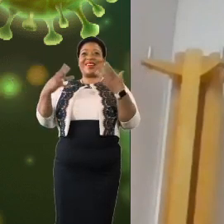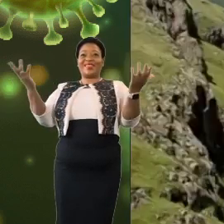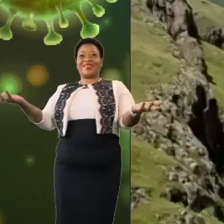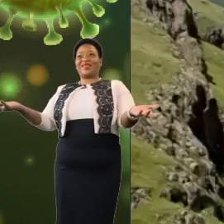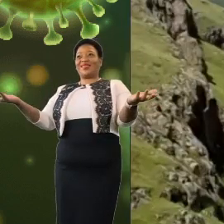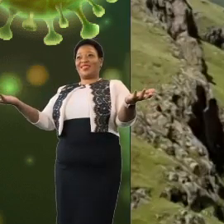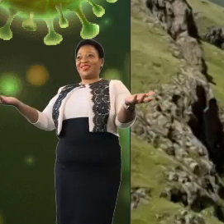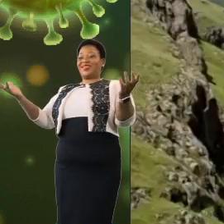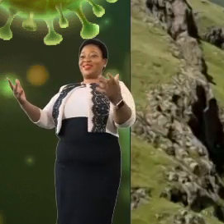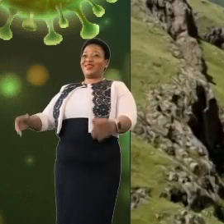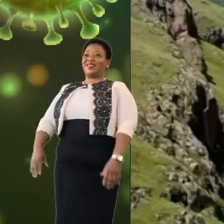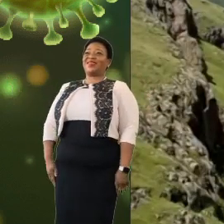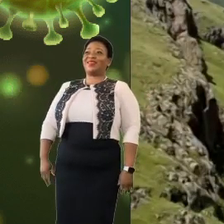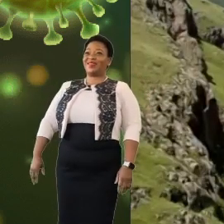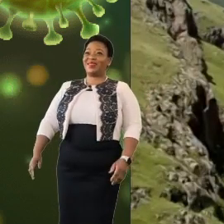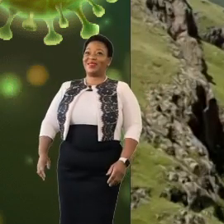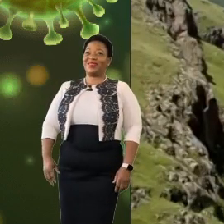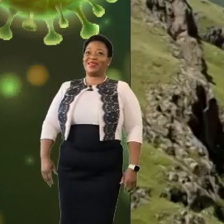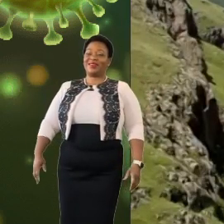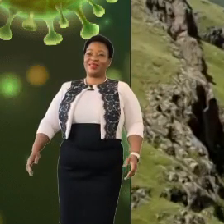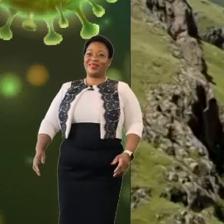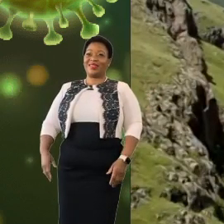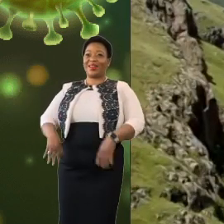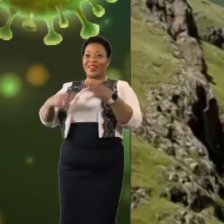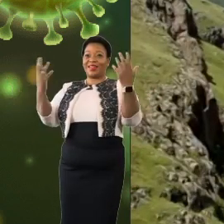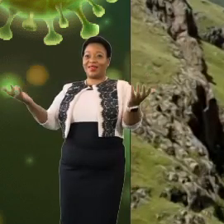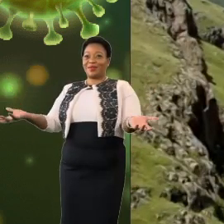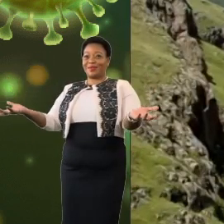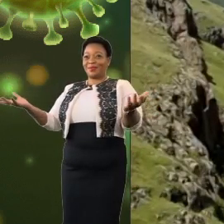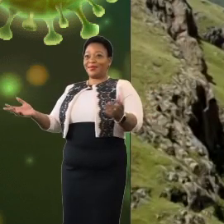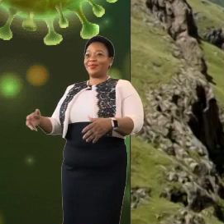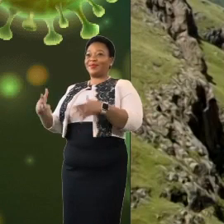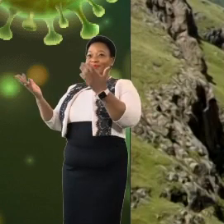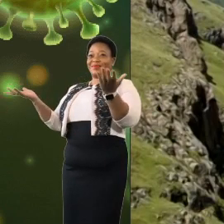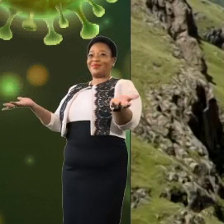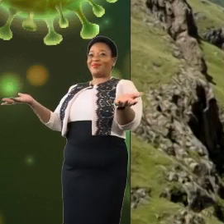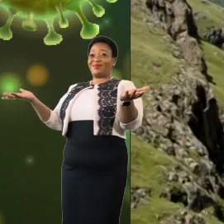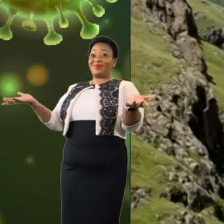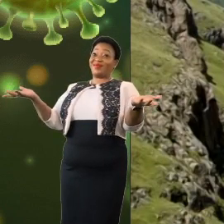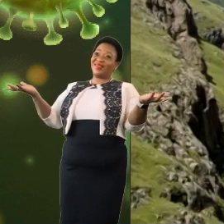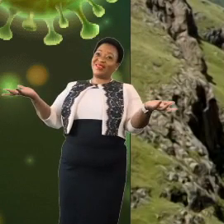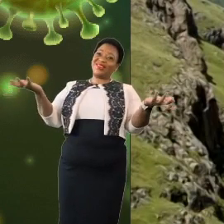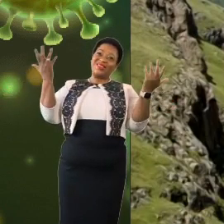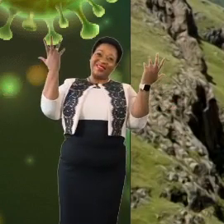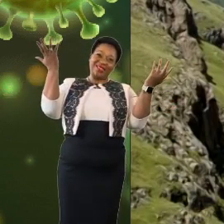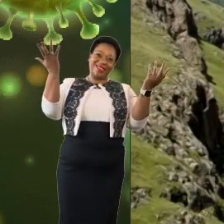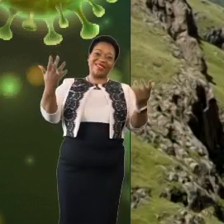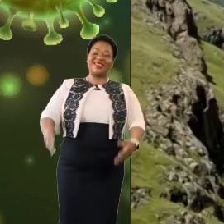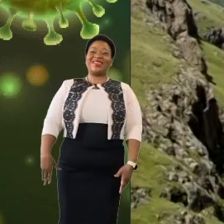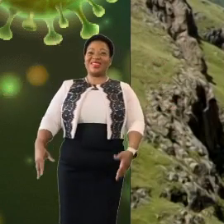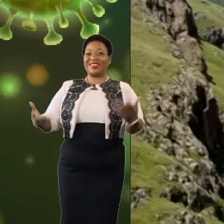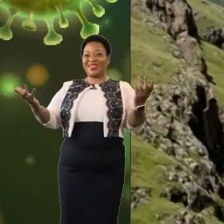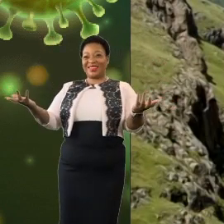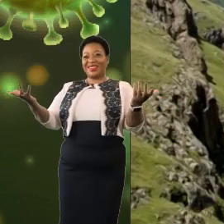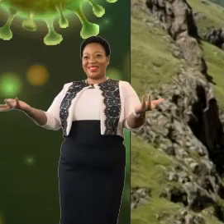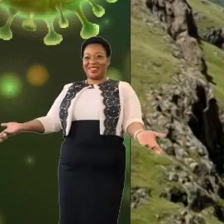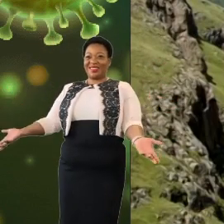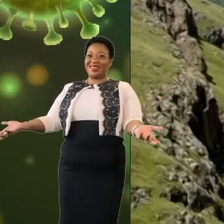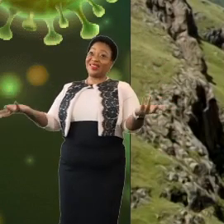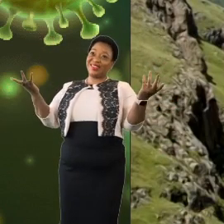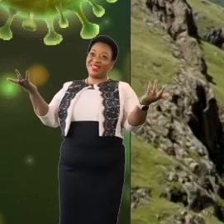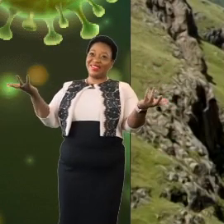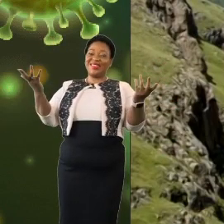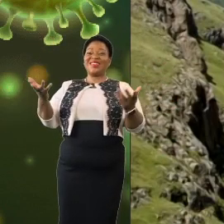Thank you very much for that, Ndumiso. I'm checking the questions as they come through. I see there were more questions about the relationship between